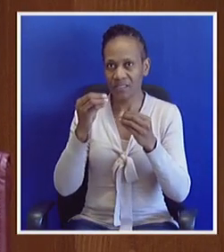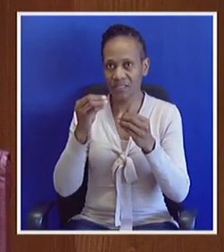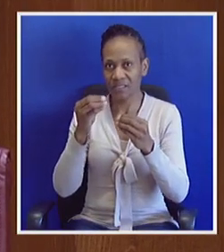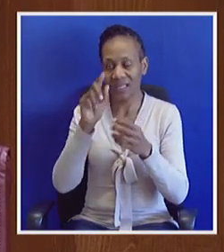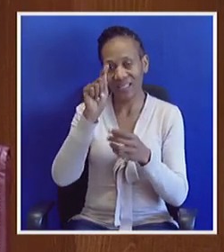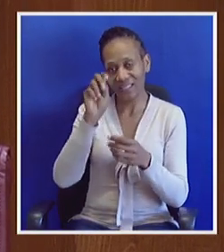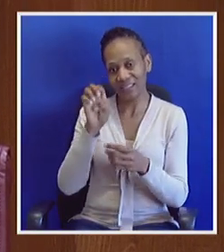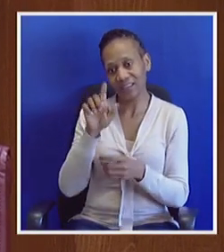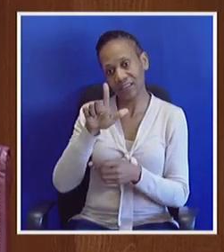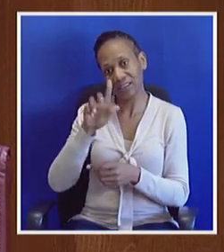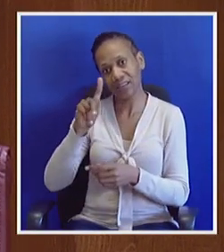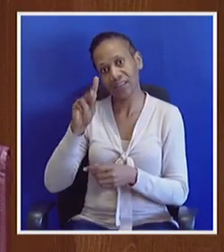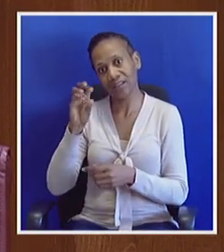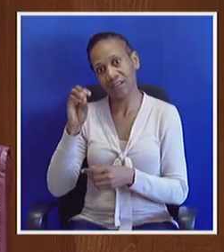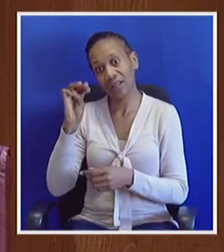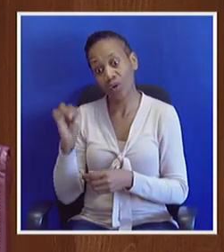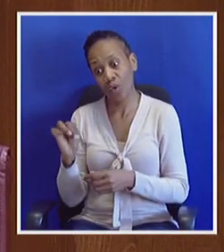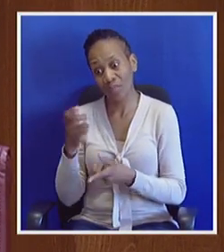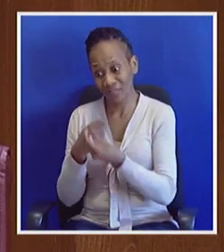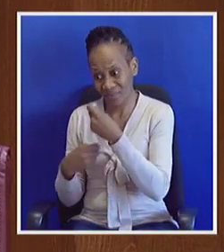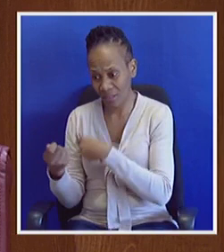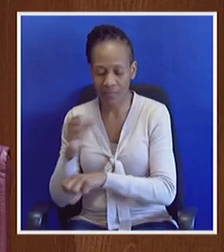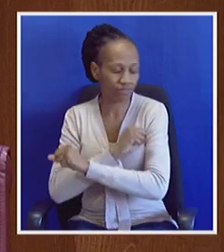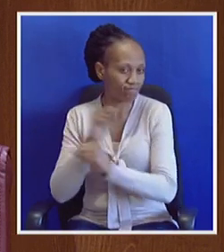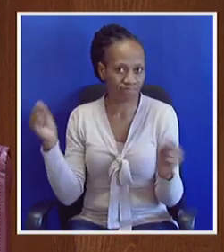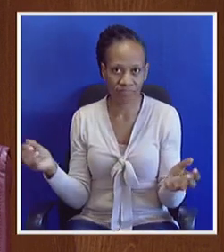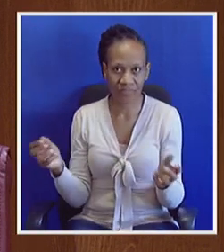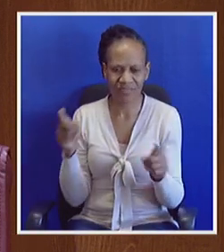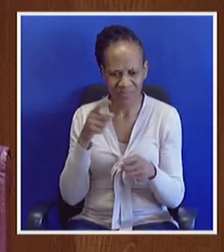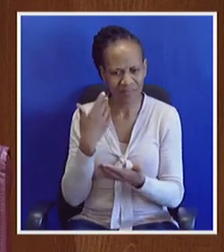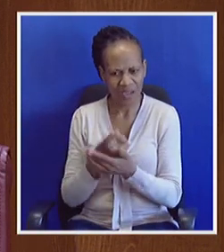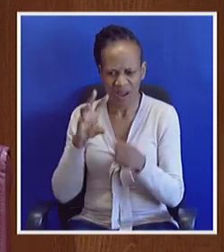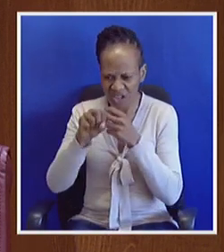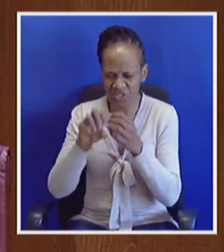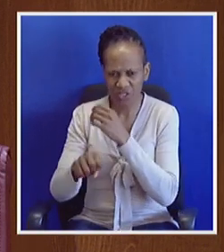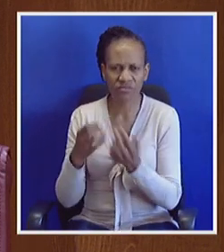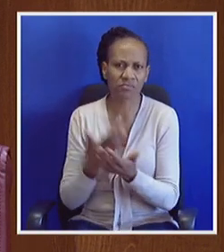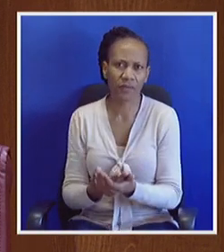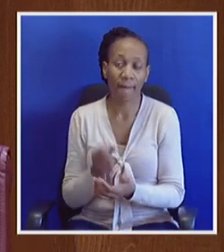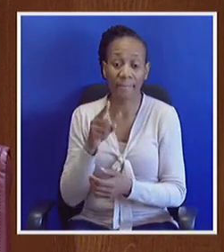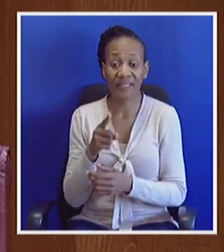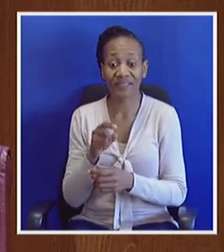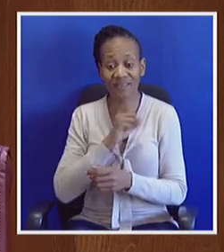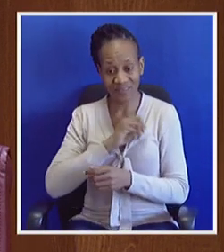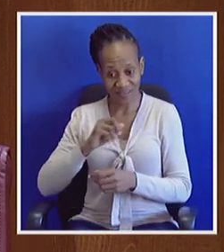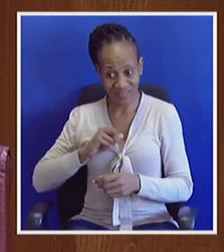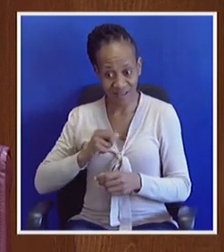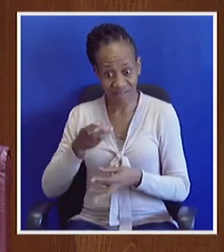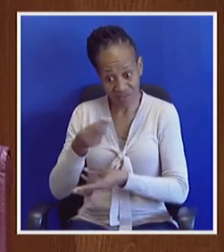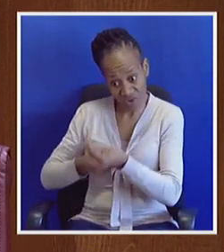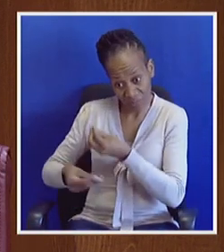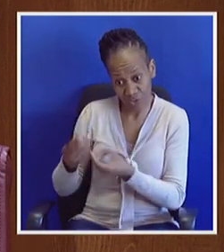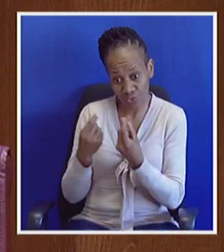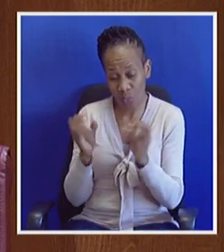Telkom is an example of what can be achieved with SOEs if the people appointed are not corrupt and